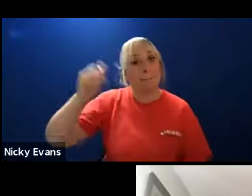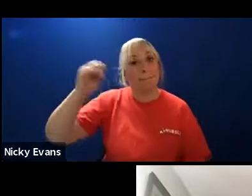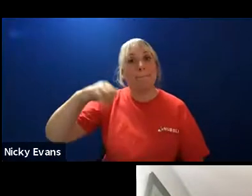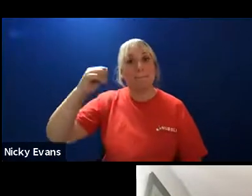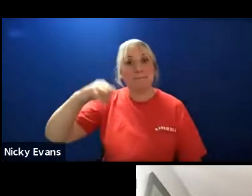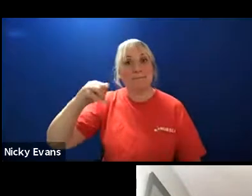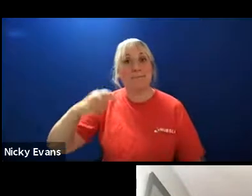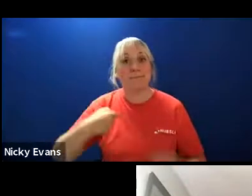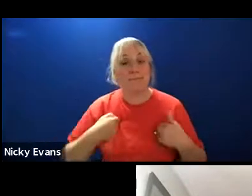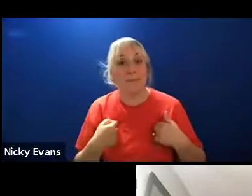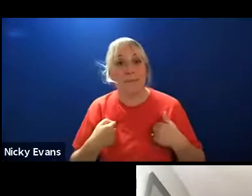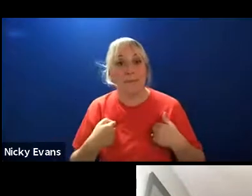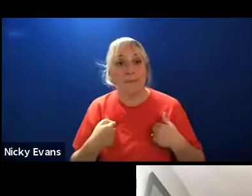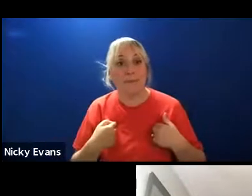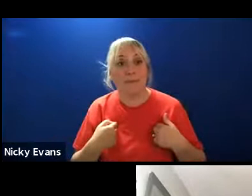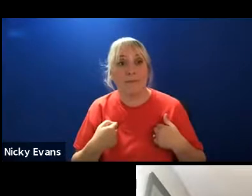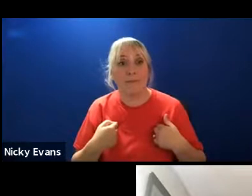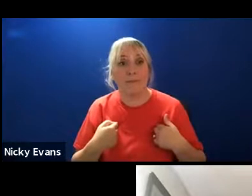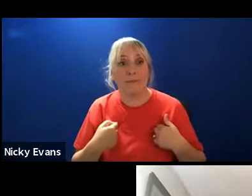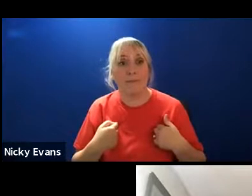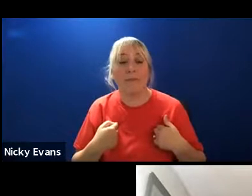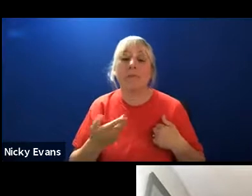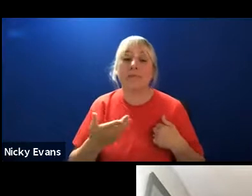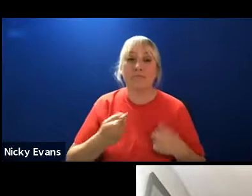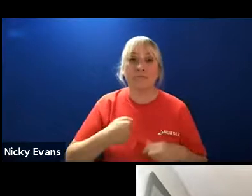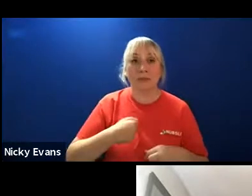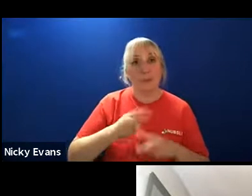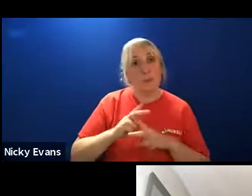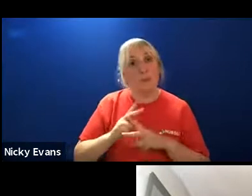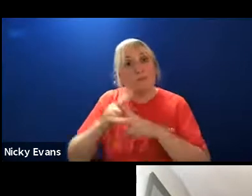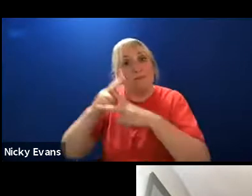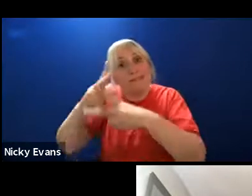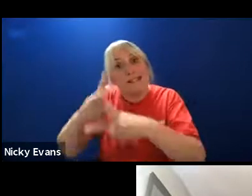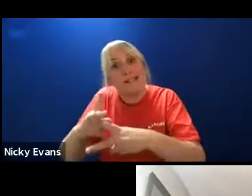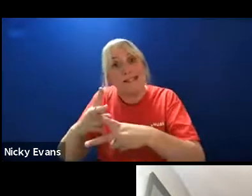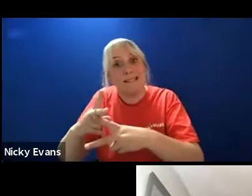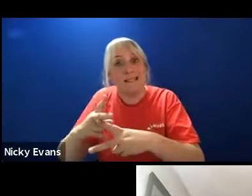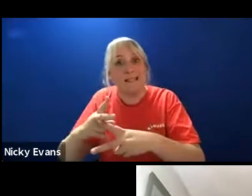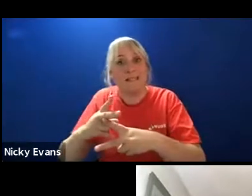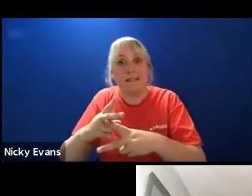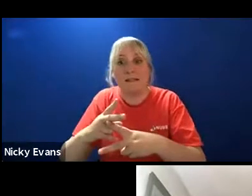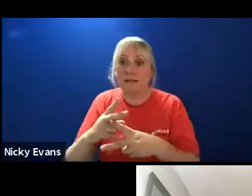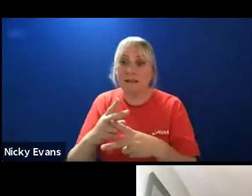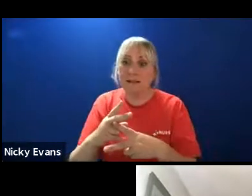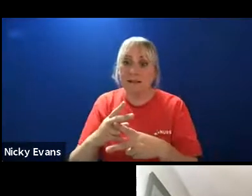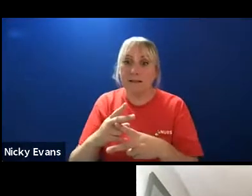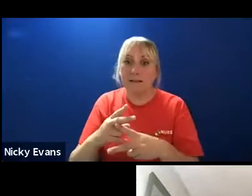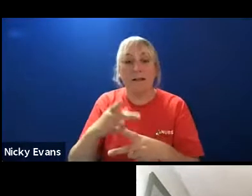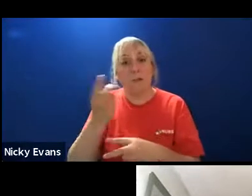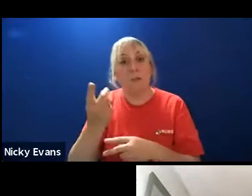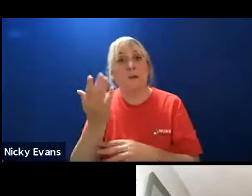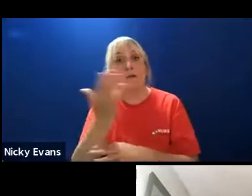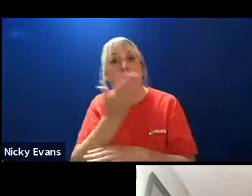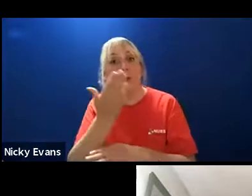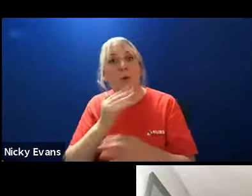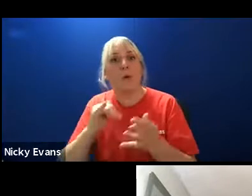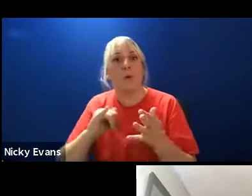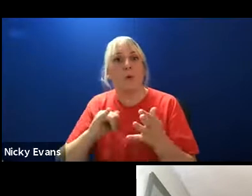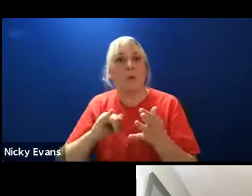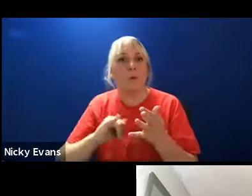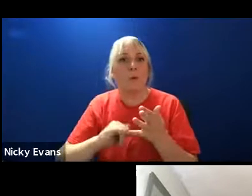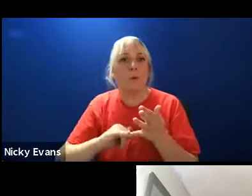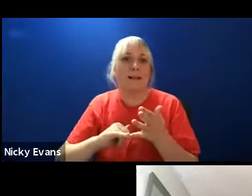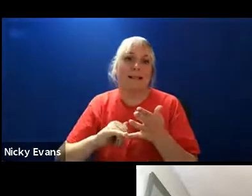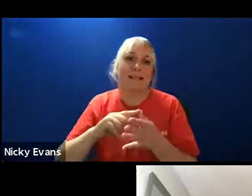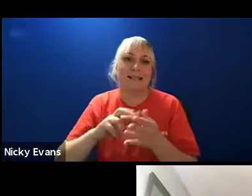would just say that when we visited the Abel Santa Maria school, they talked about how they